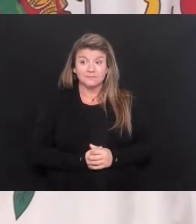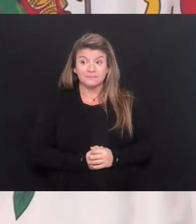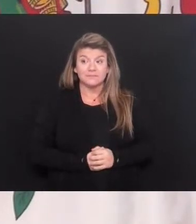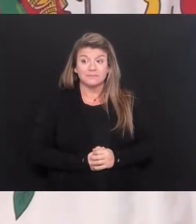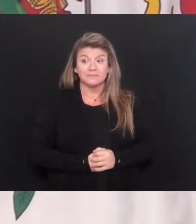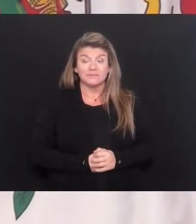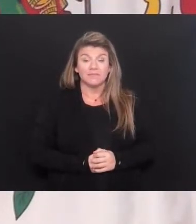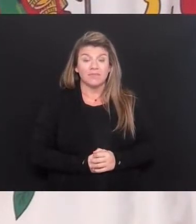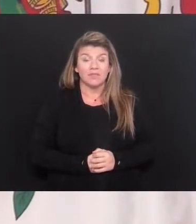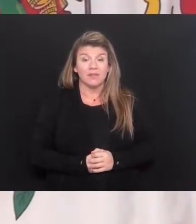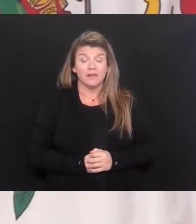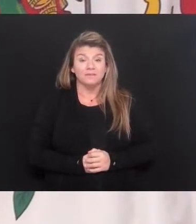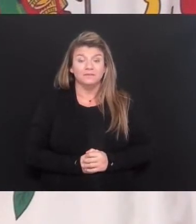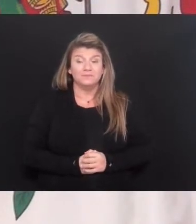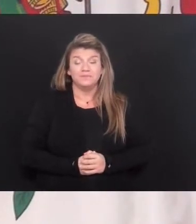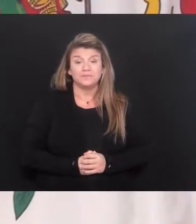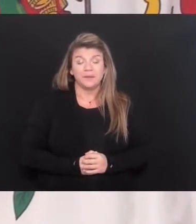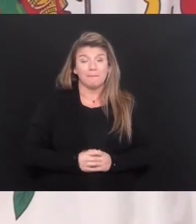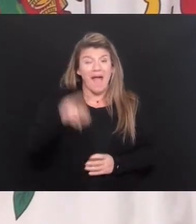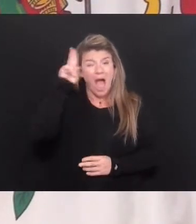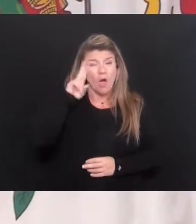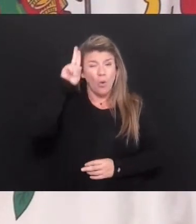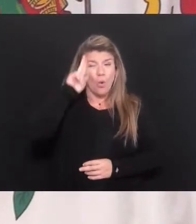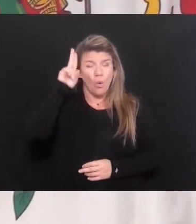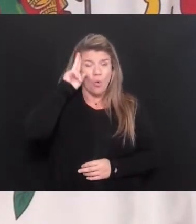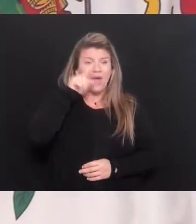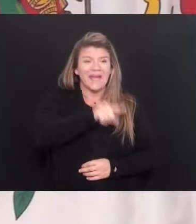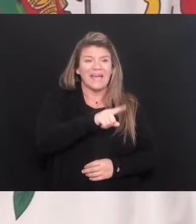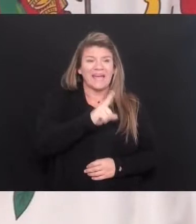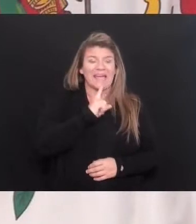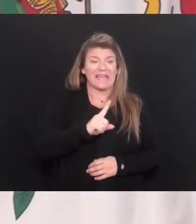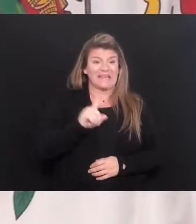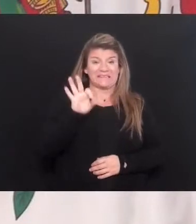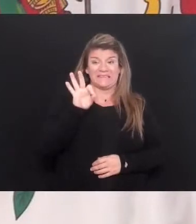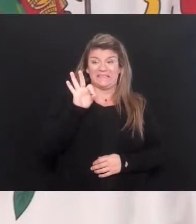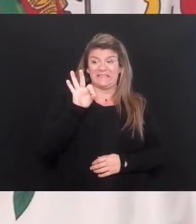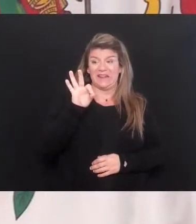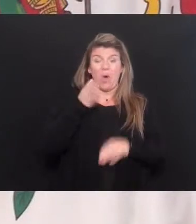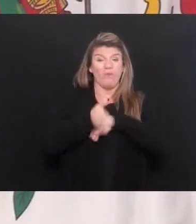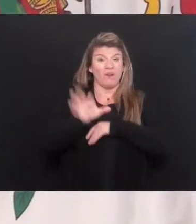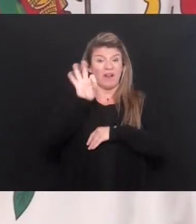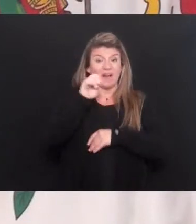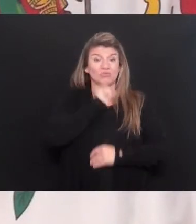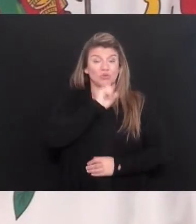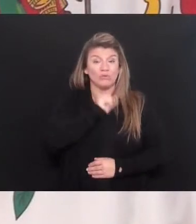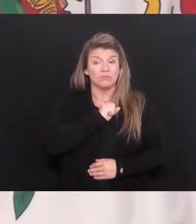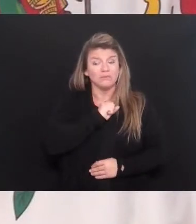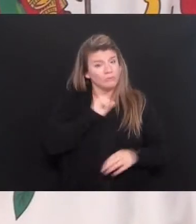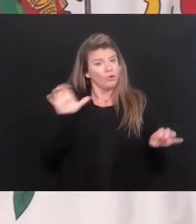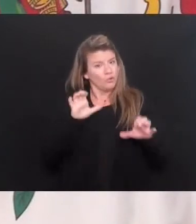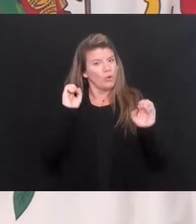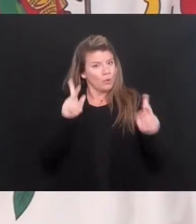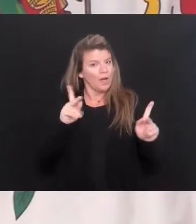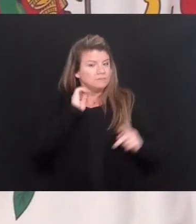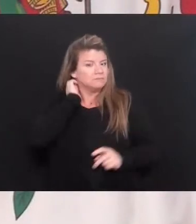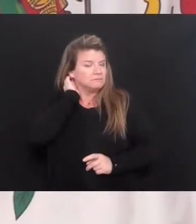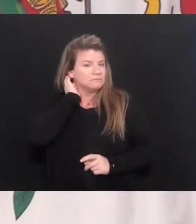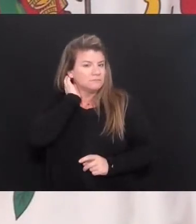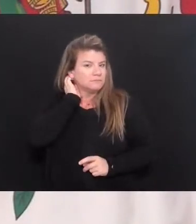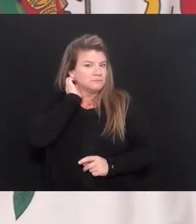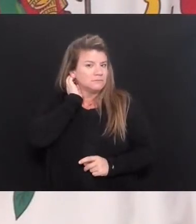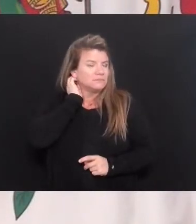And my uncle is in excess of 90 years old. and they're doing okay, you